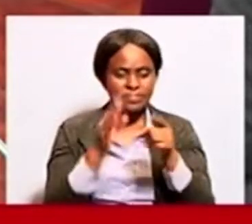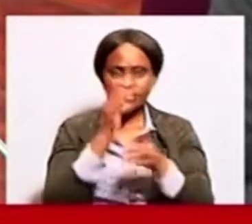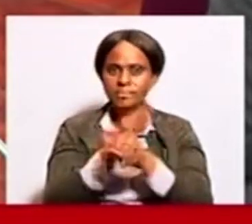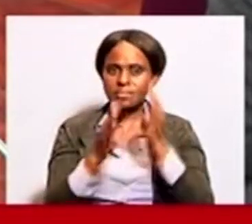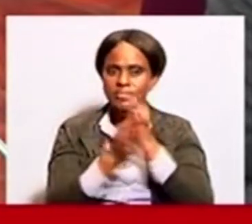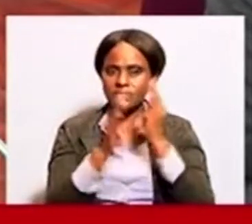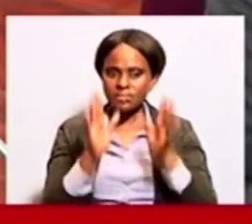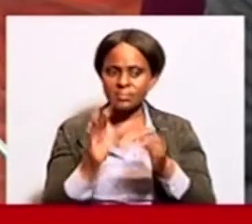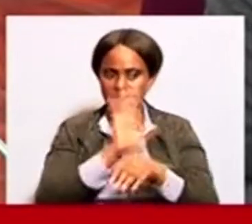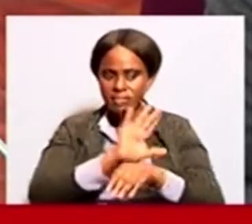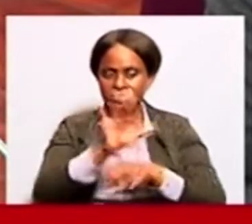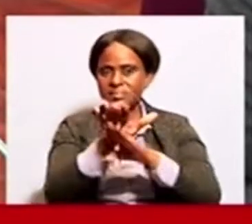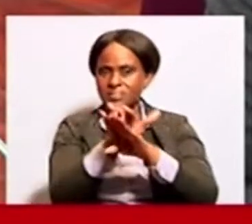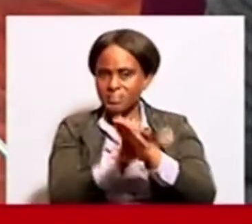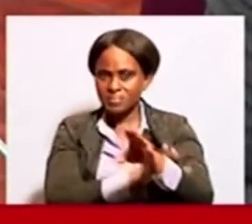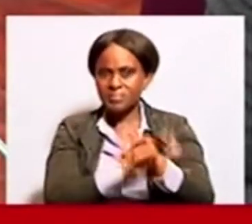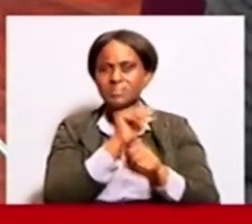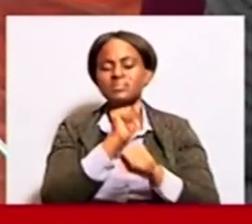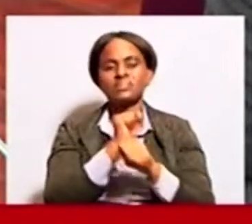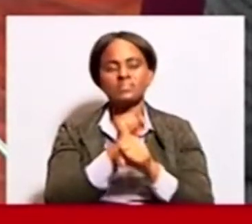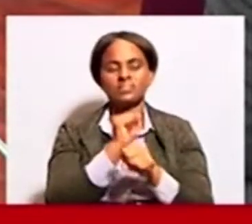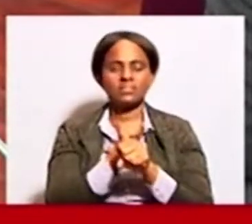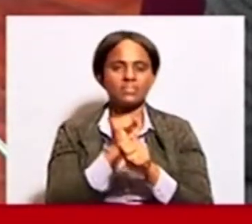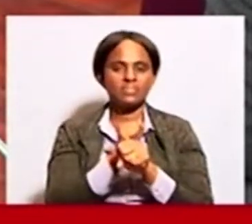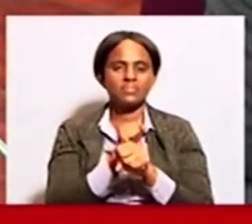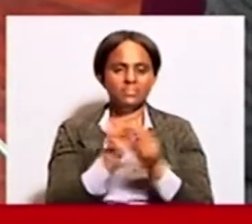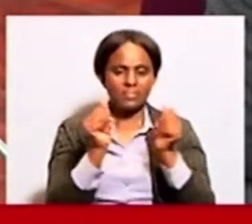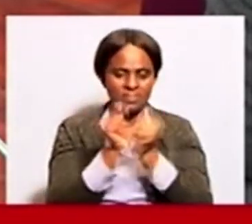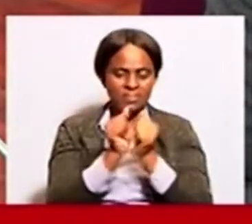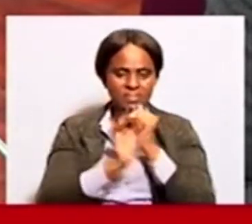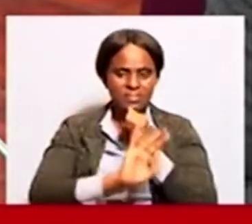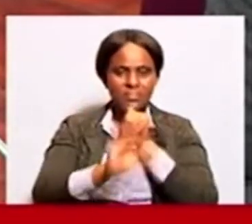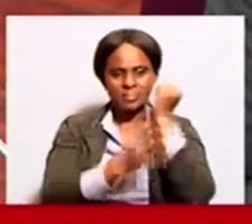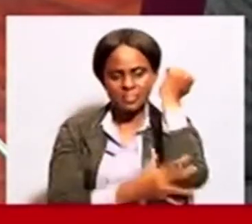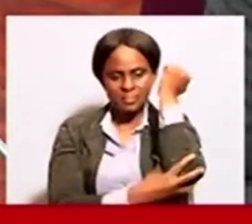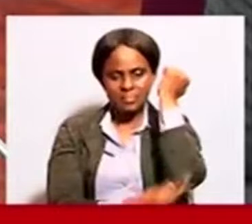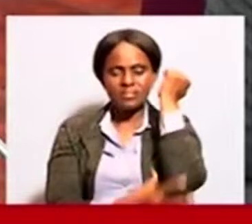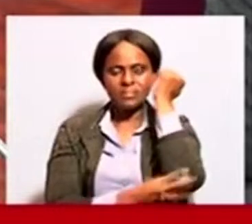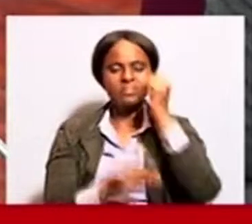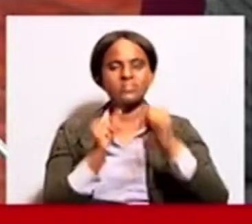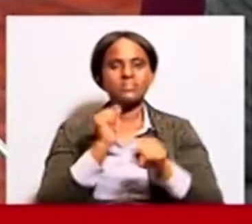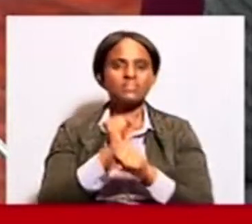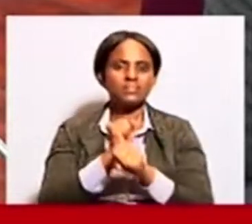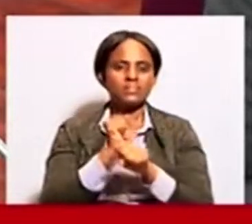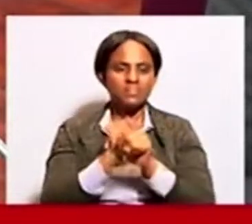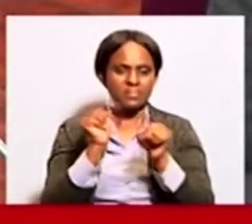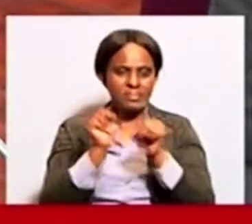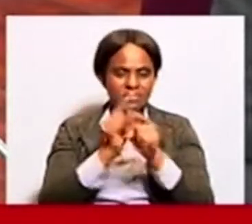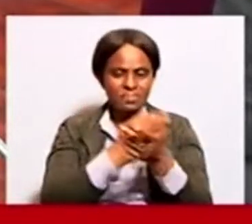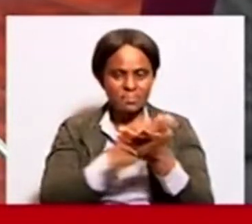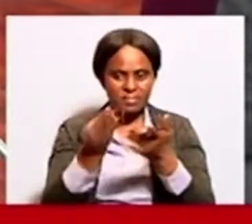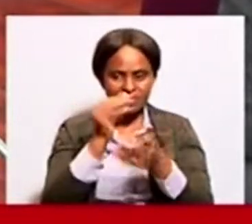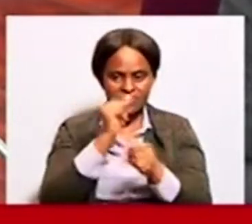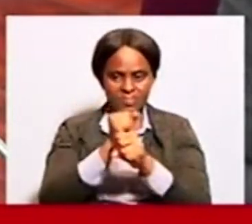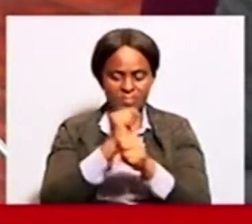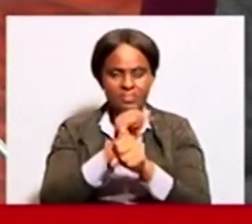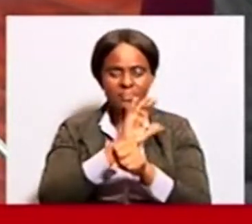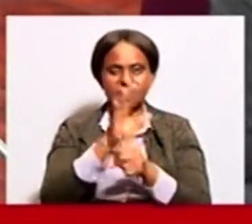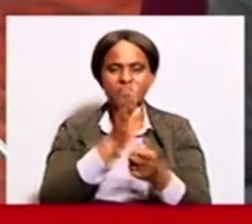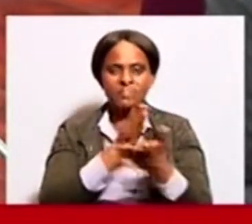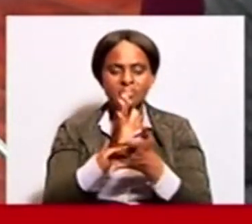contractor's slowness in execution of works, coupled with poor workmanship and failure to execute